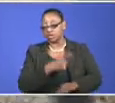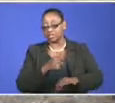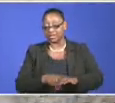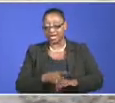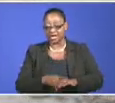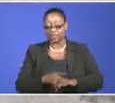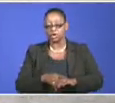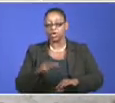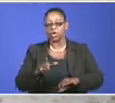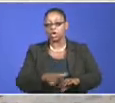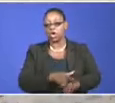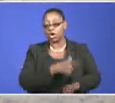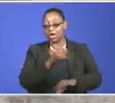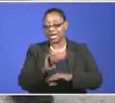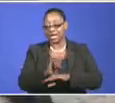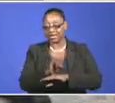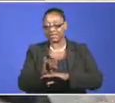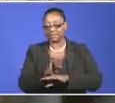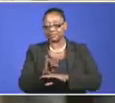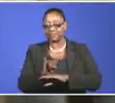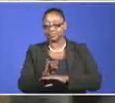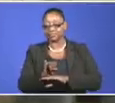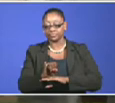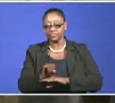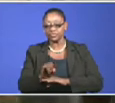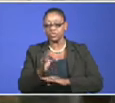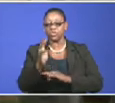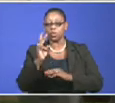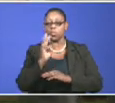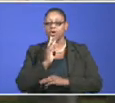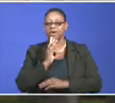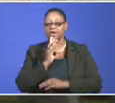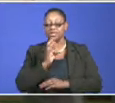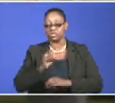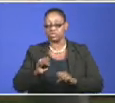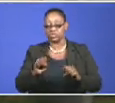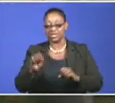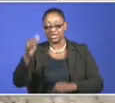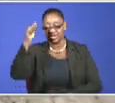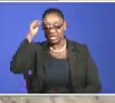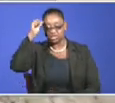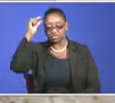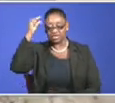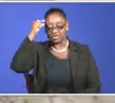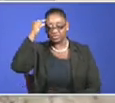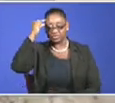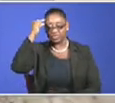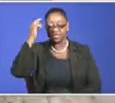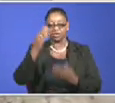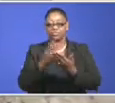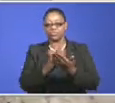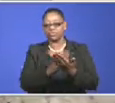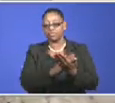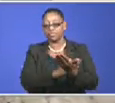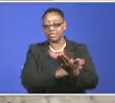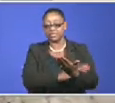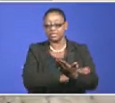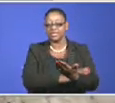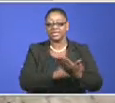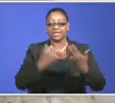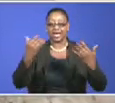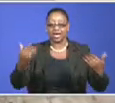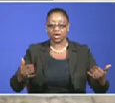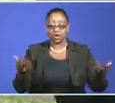for the Long Island constituency, and chairman of the Water and Sewerage Corporation, Adrian Gibson, the improvement works being carried out by the Water and